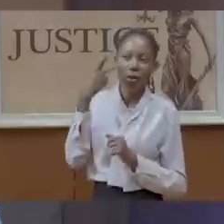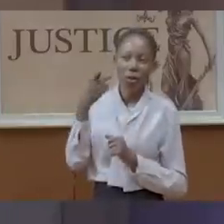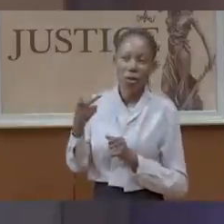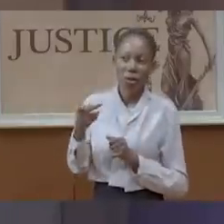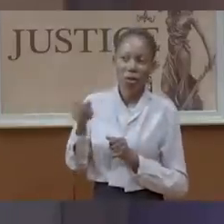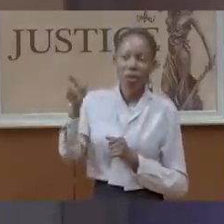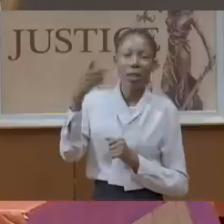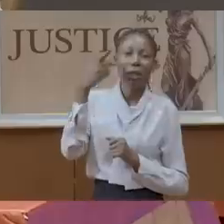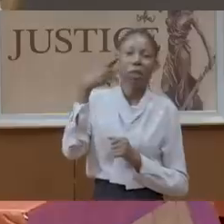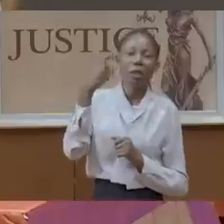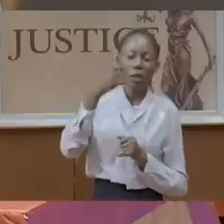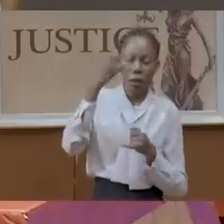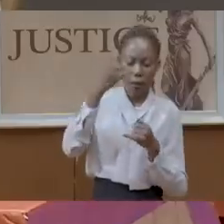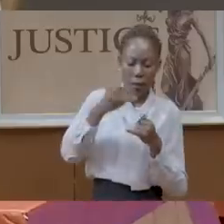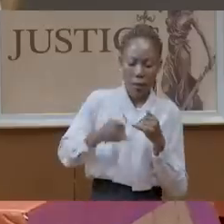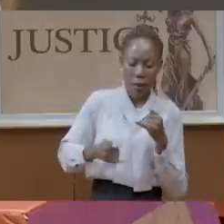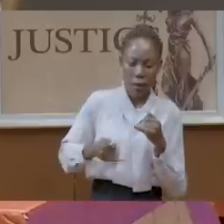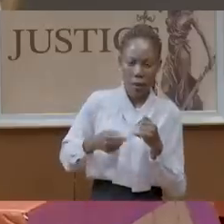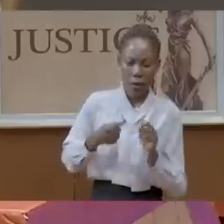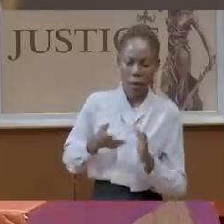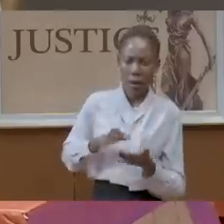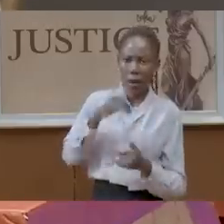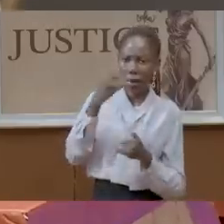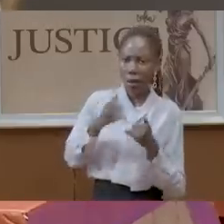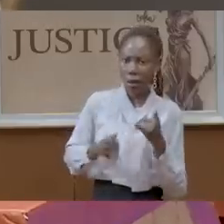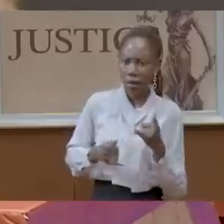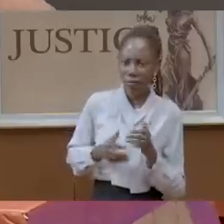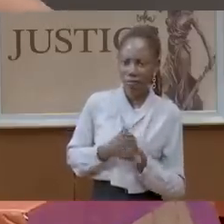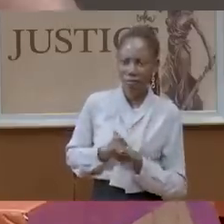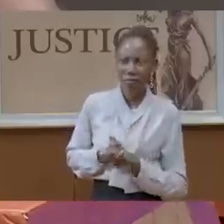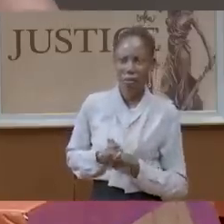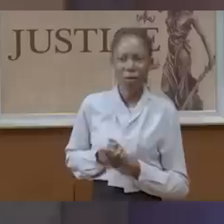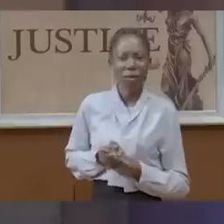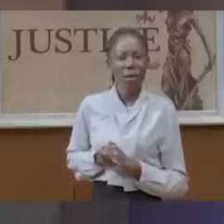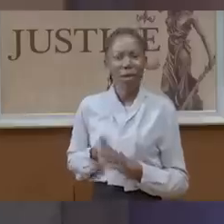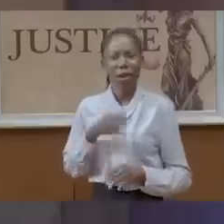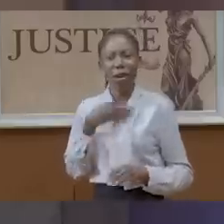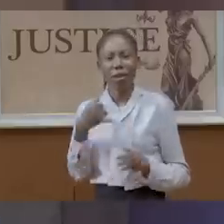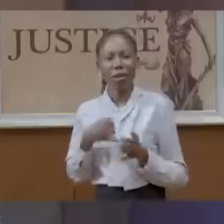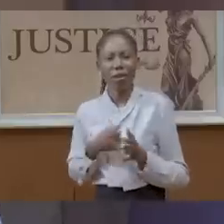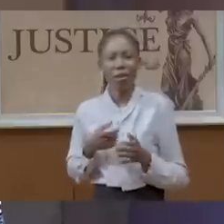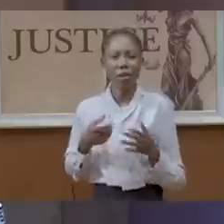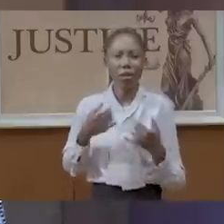end. Ask her. They kept seeing it dead end. After we team became an issue in the church.